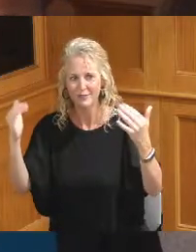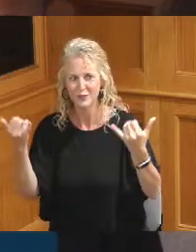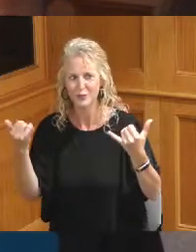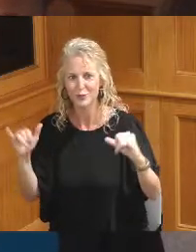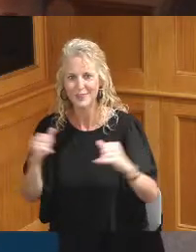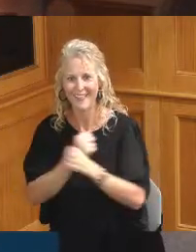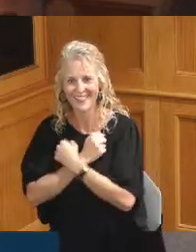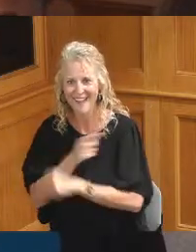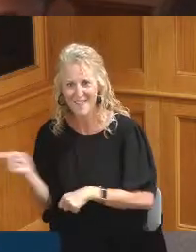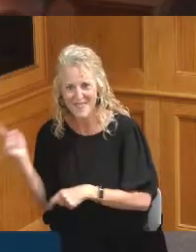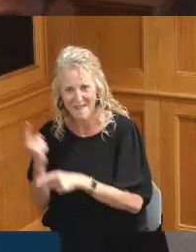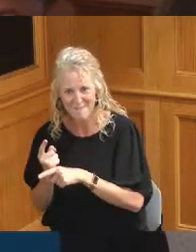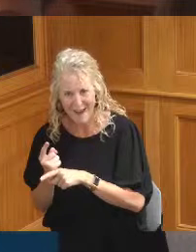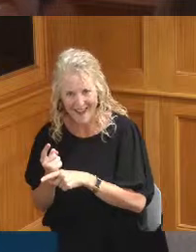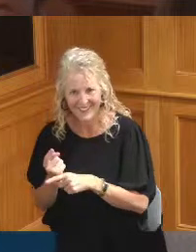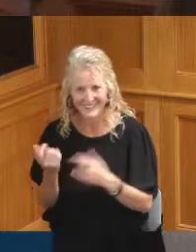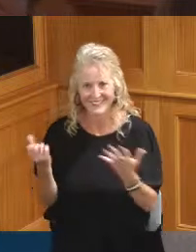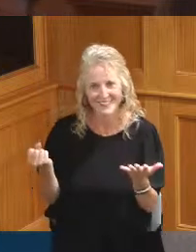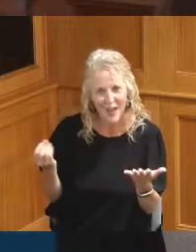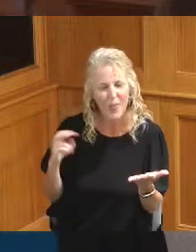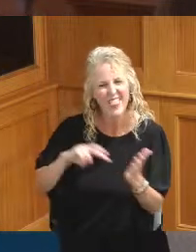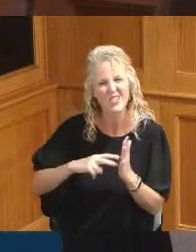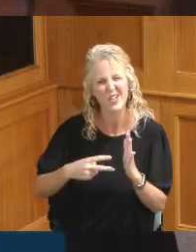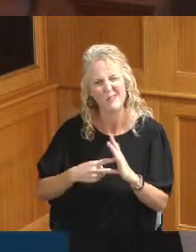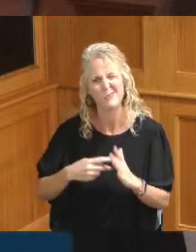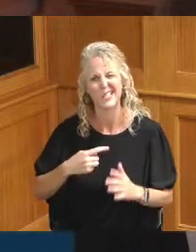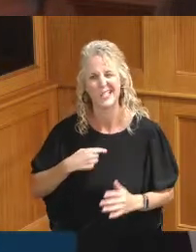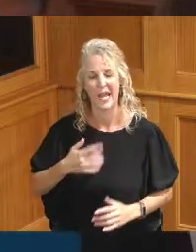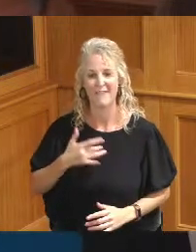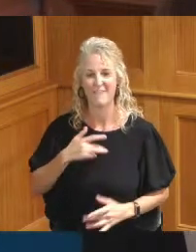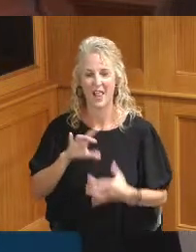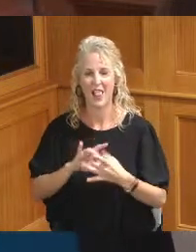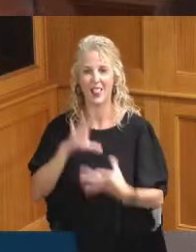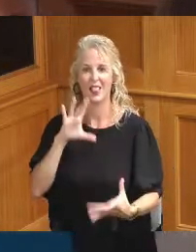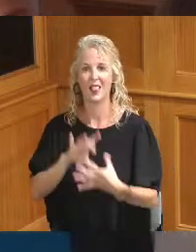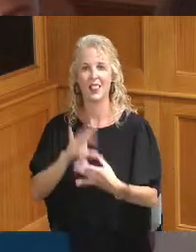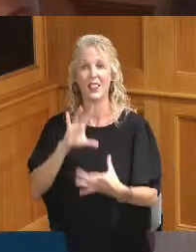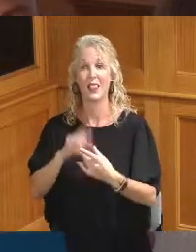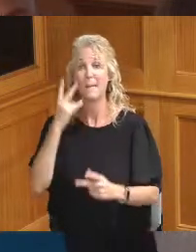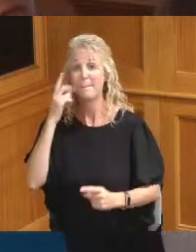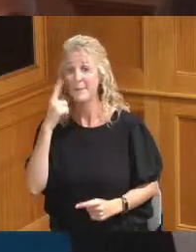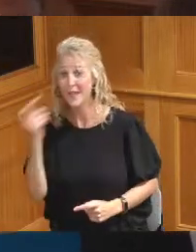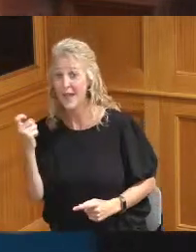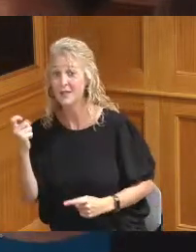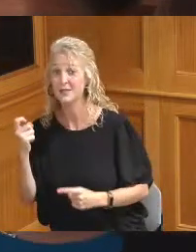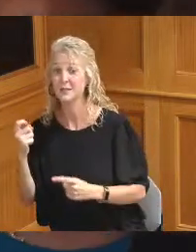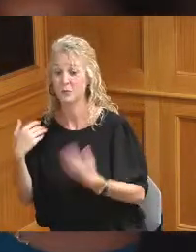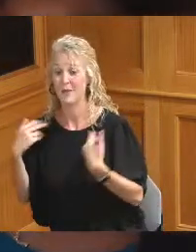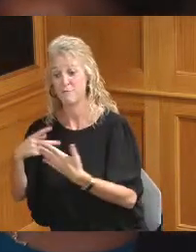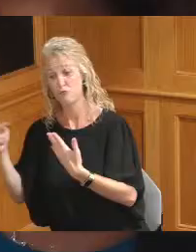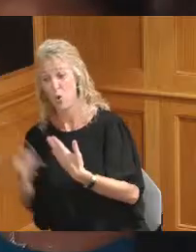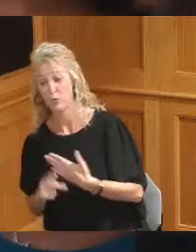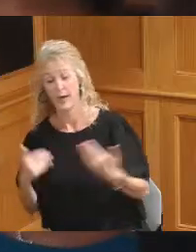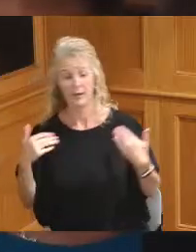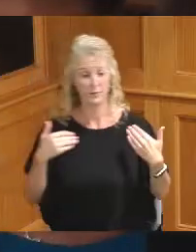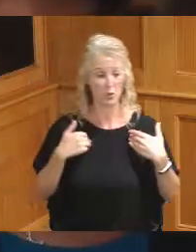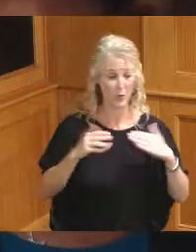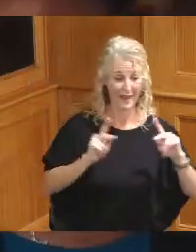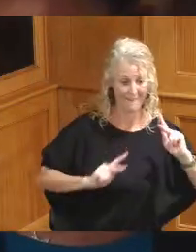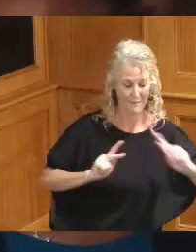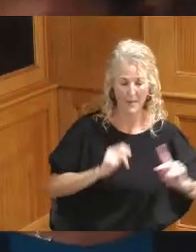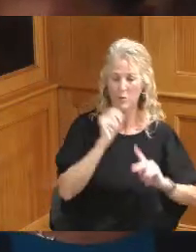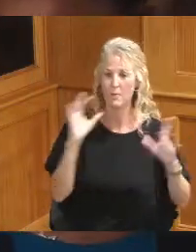adults that's now serving in the community. So that's where I personally feel the disconnect comes in at. And what we could do better on is